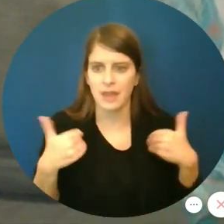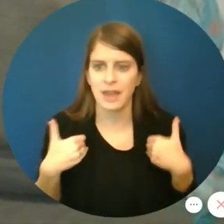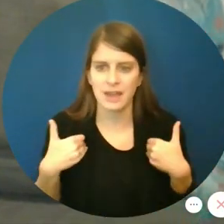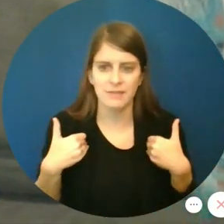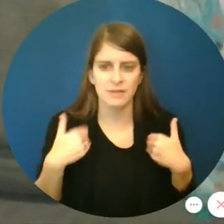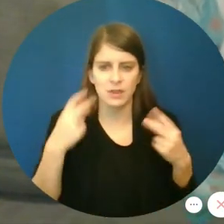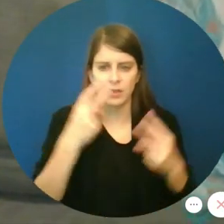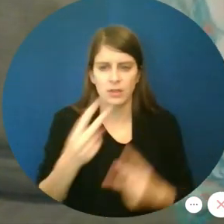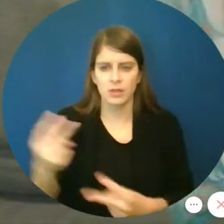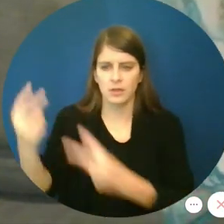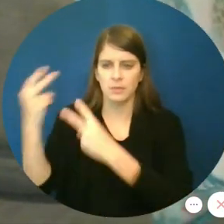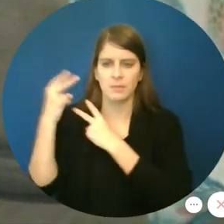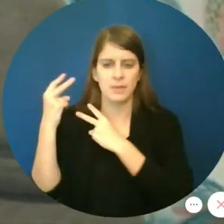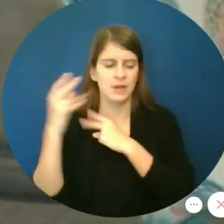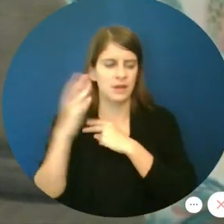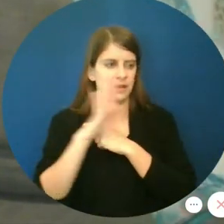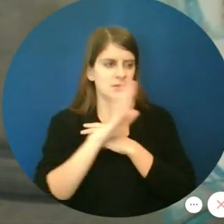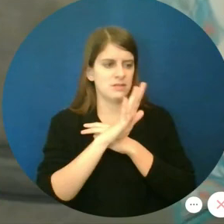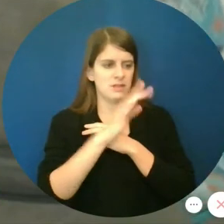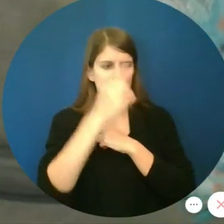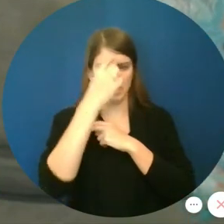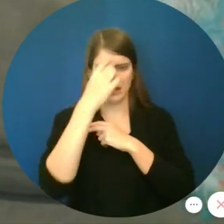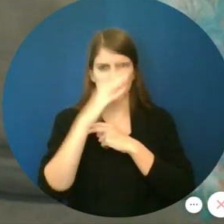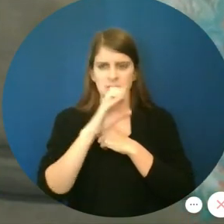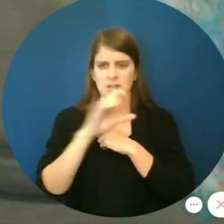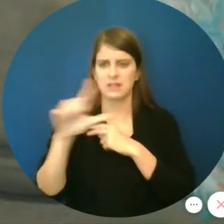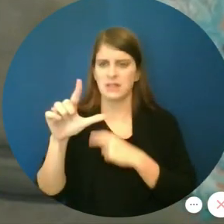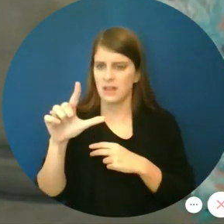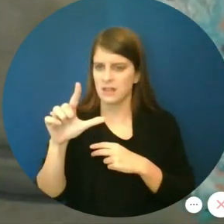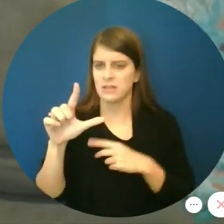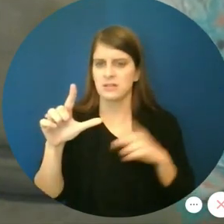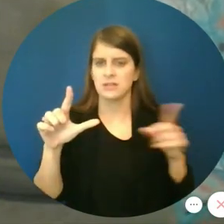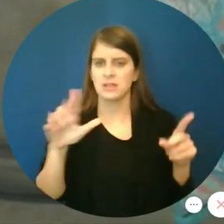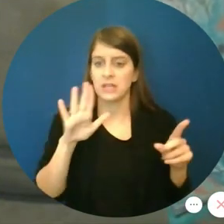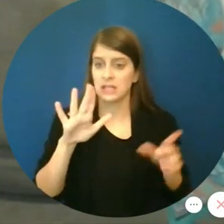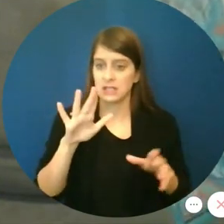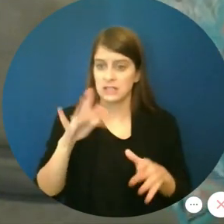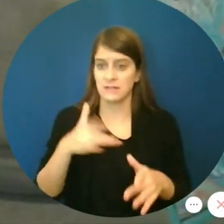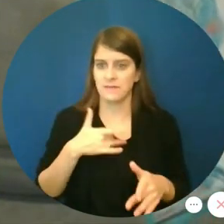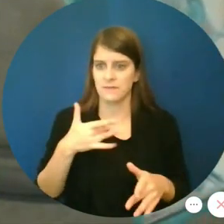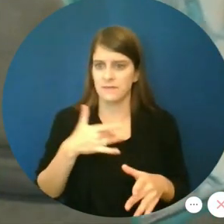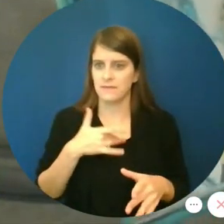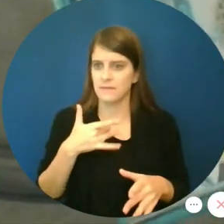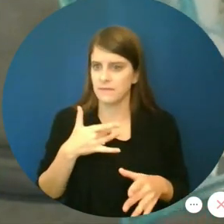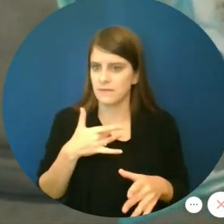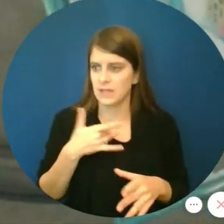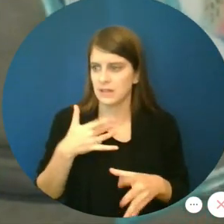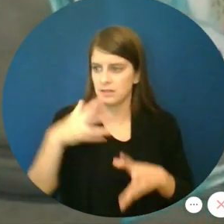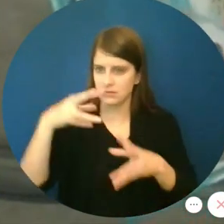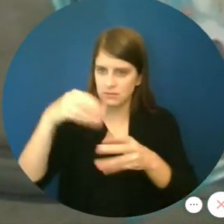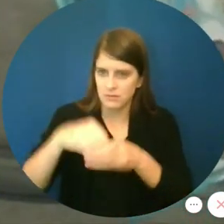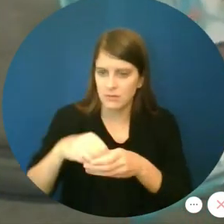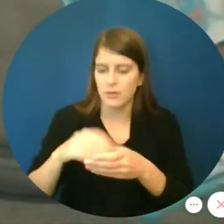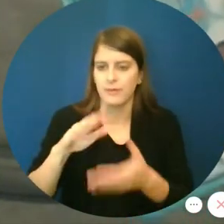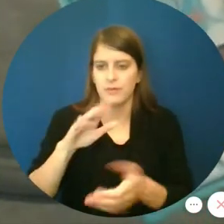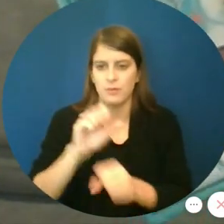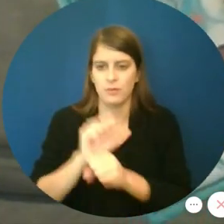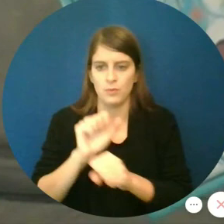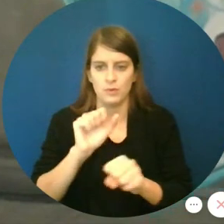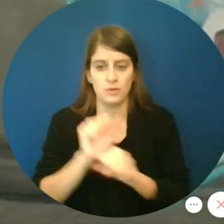began. He poured those memories and feelings into his work and completed a groundbreaking